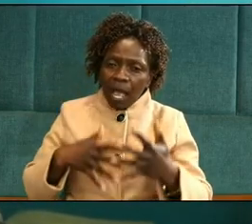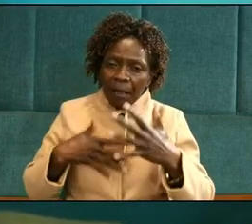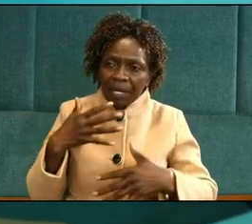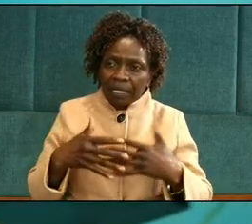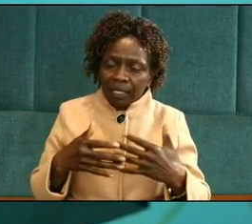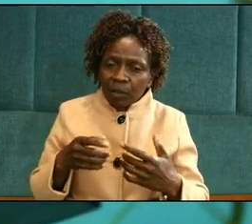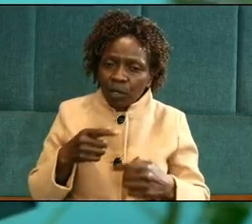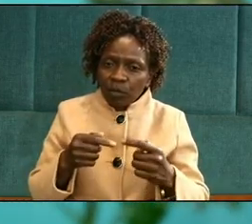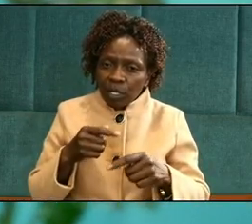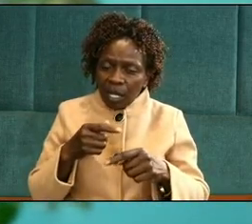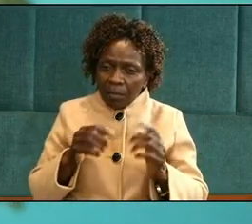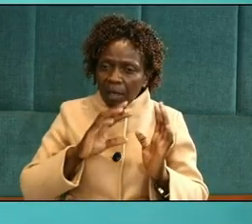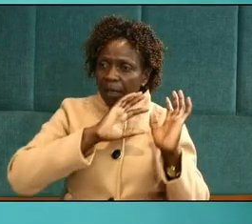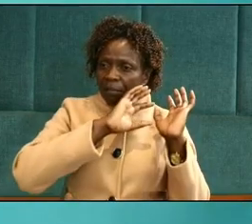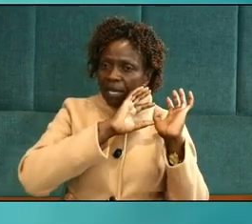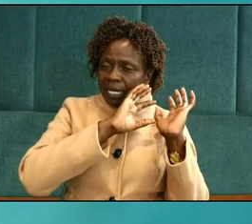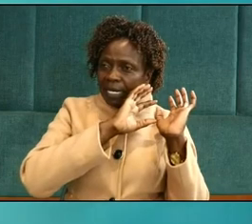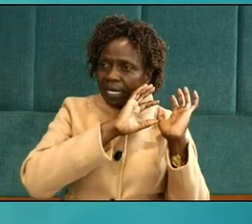carrying a baggage